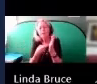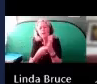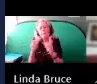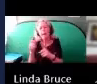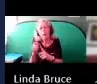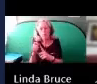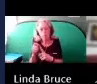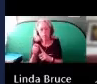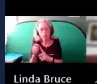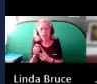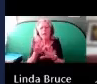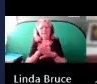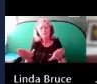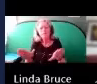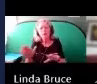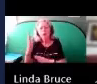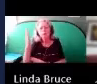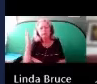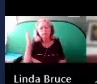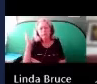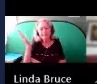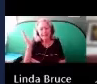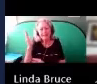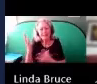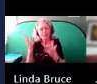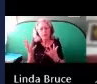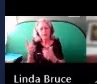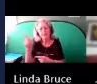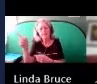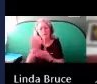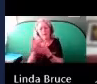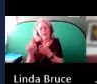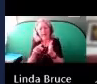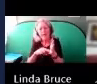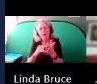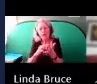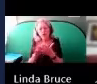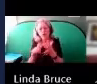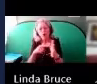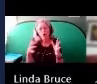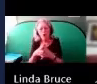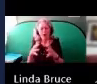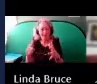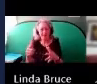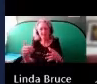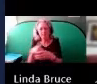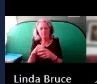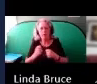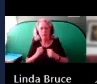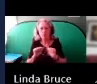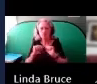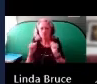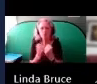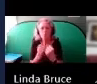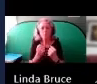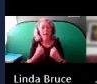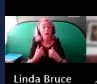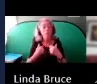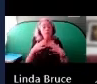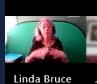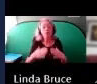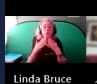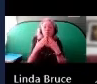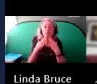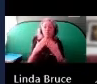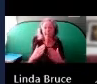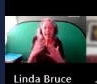isn't presenting directly today, but from Henshaws, who's part of the group. Yeah, I'd also just like to take a moment to thank